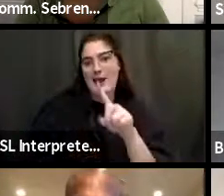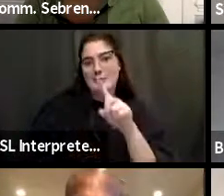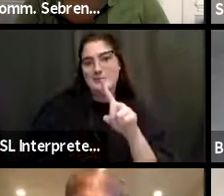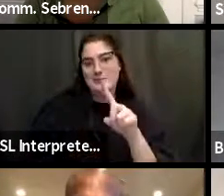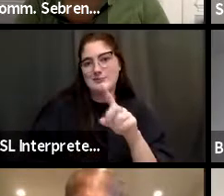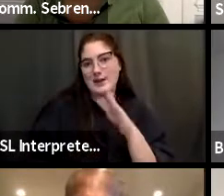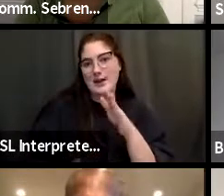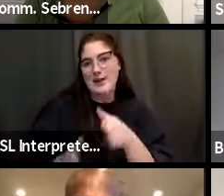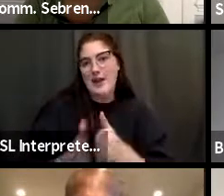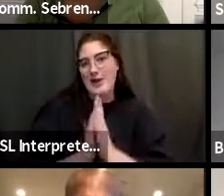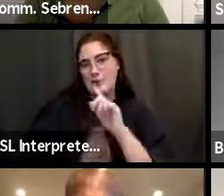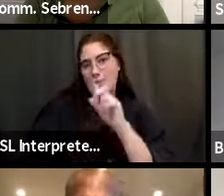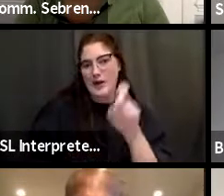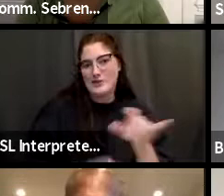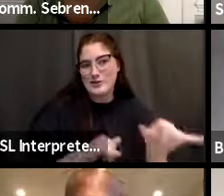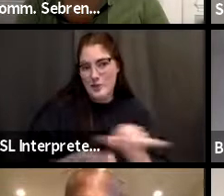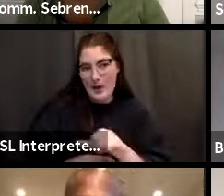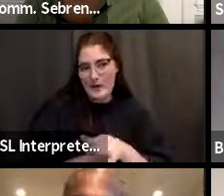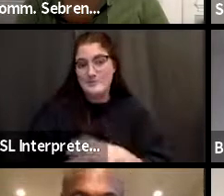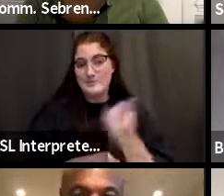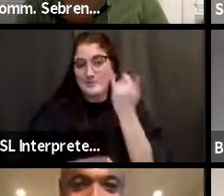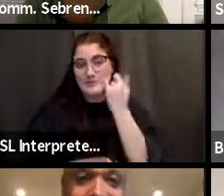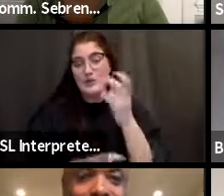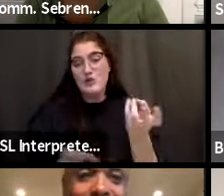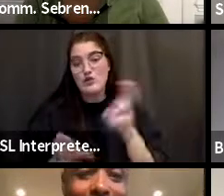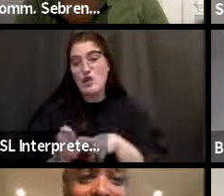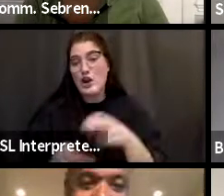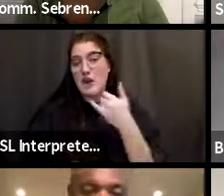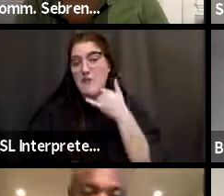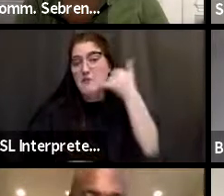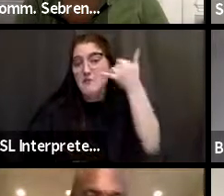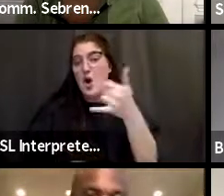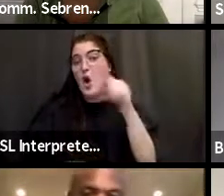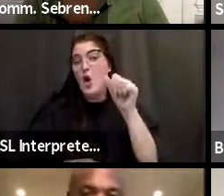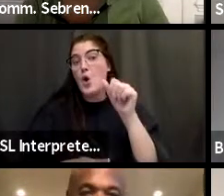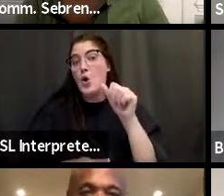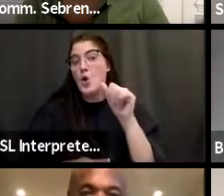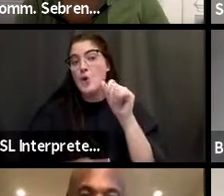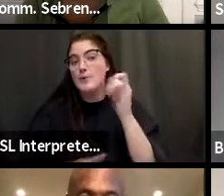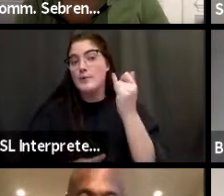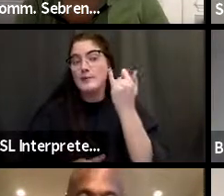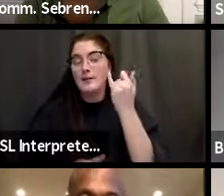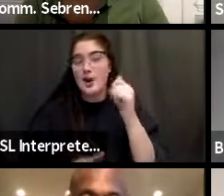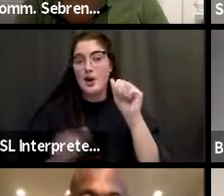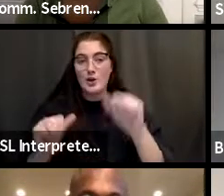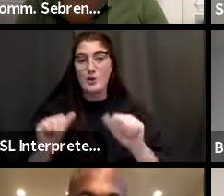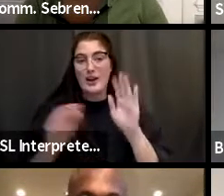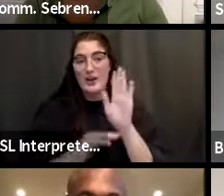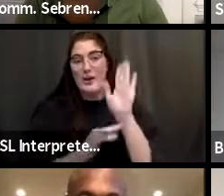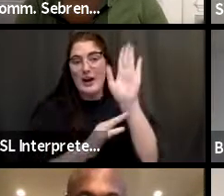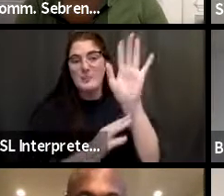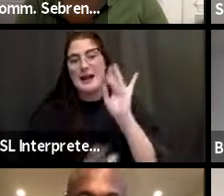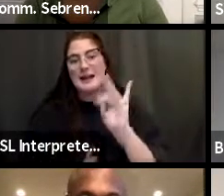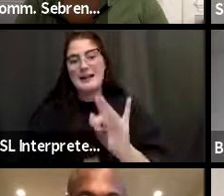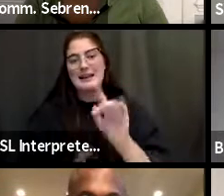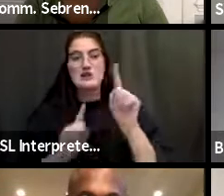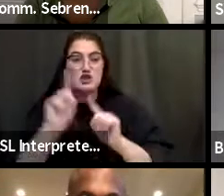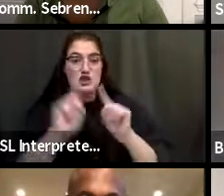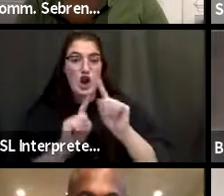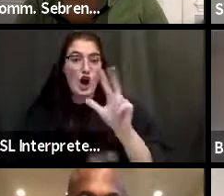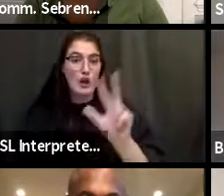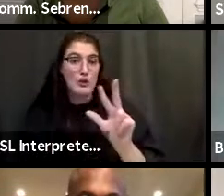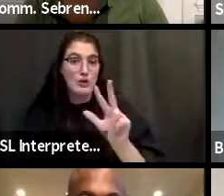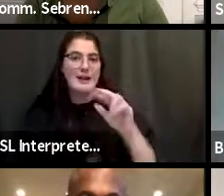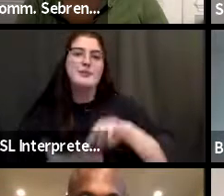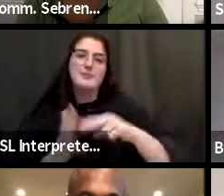well. And I believe if you're joining us on the phone, the way that you can raise your hand is by pressing *3, and you'll be able to raise